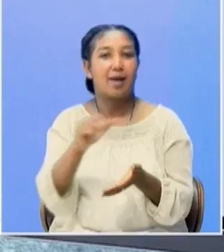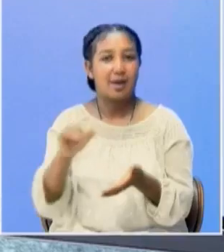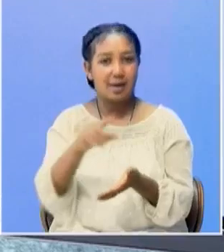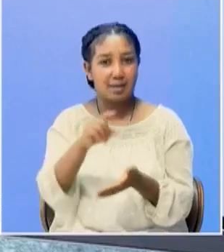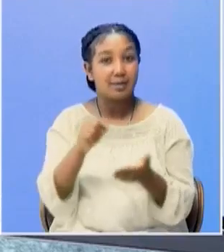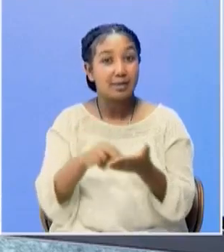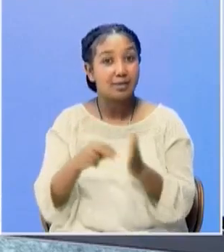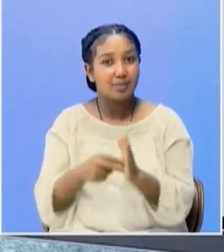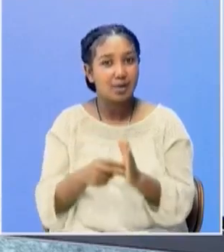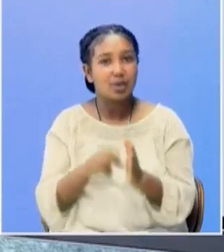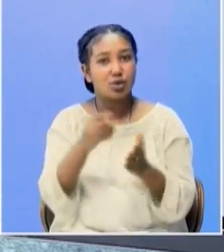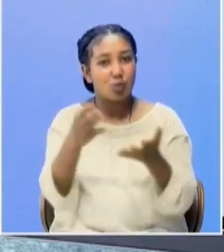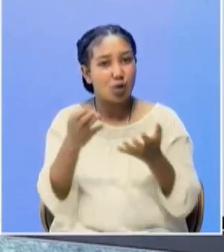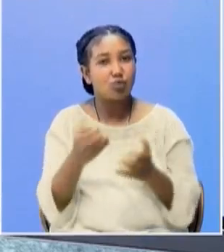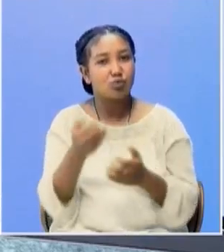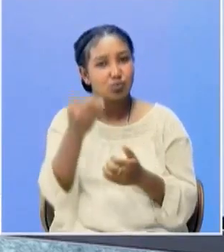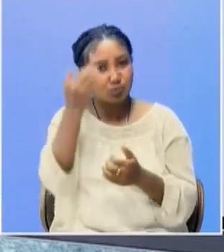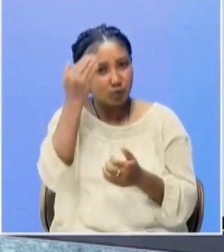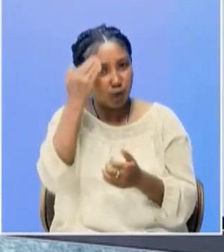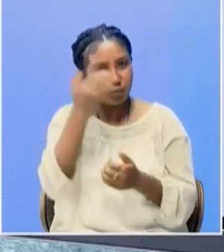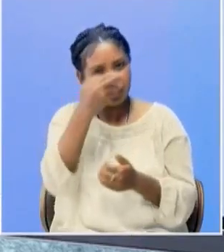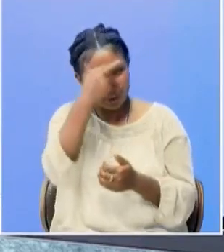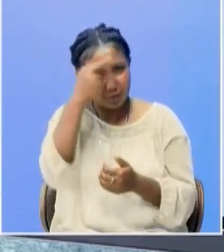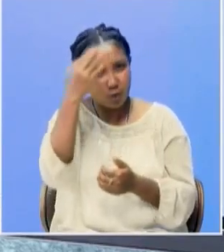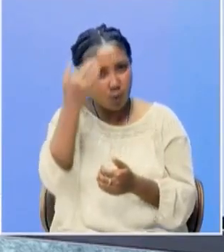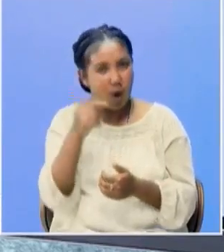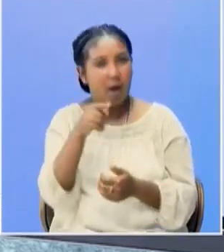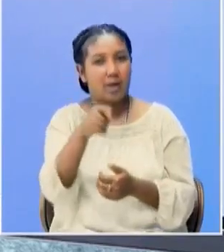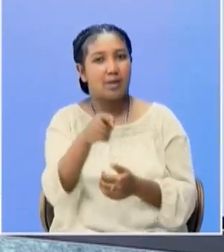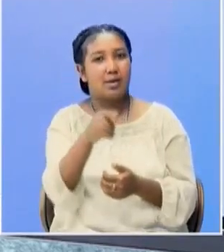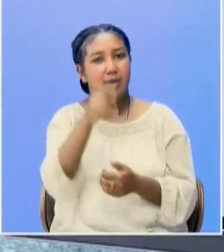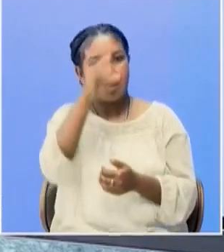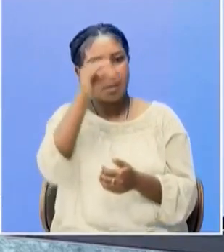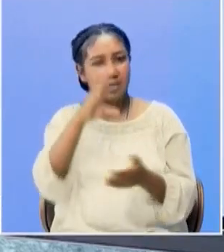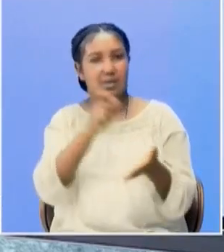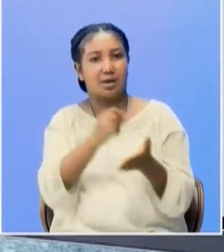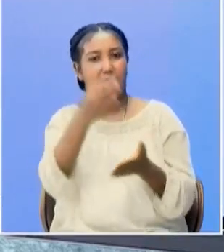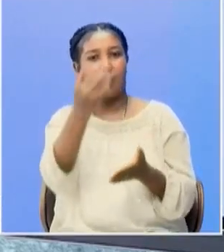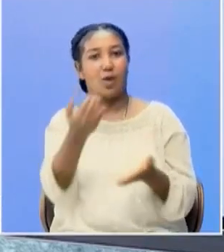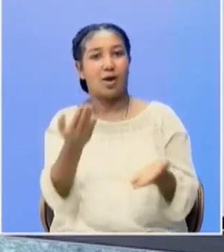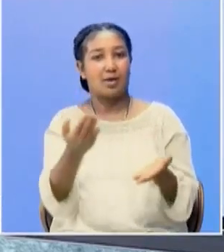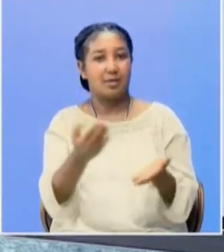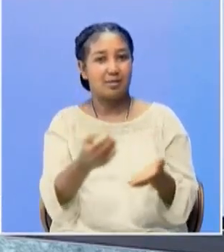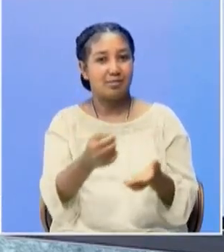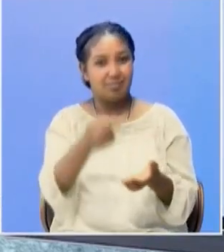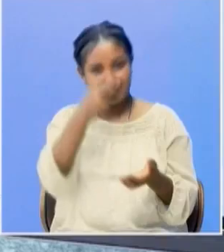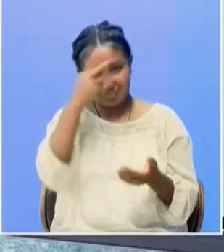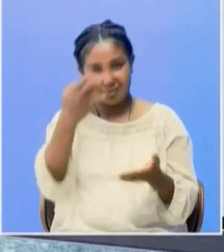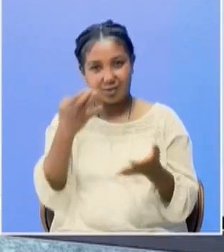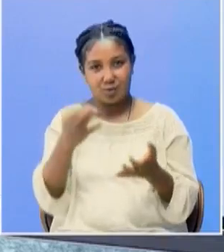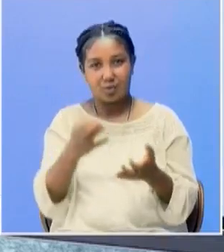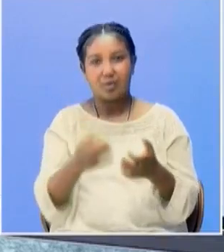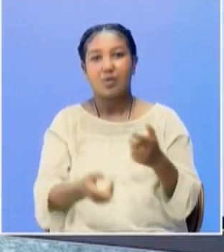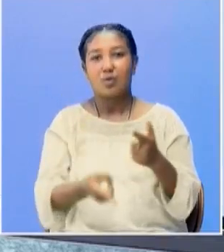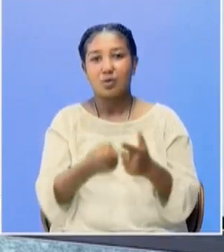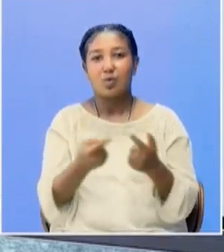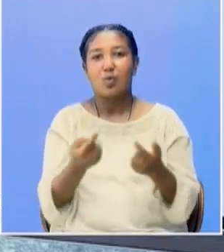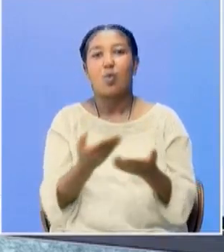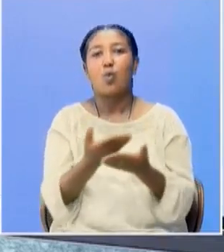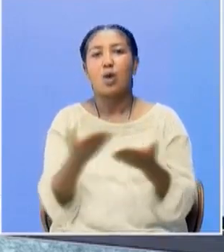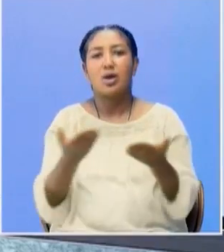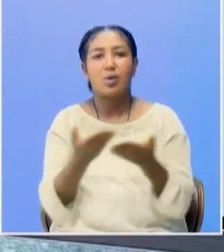This means you want to know the reason why that person is writing. What about where?